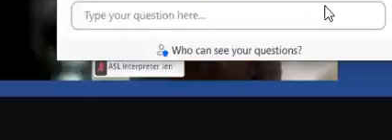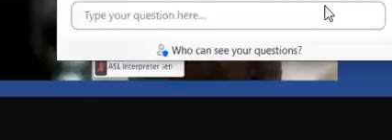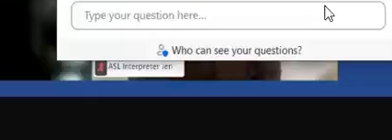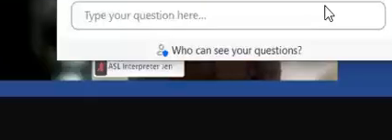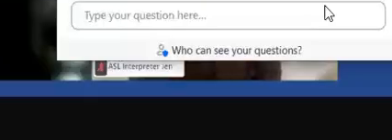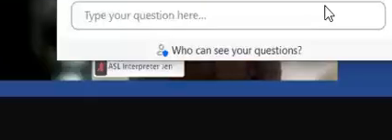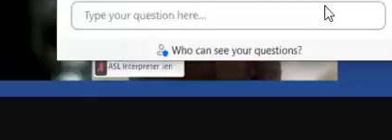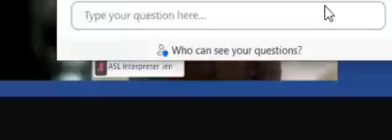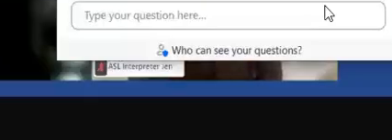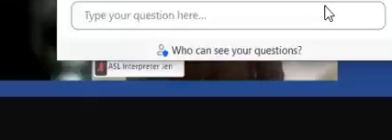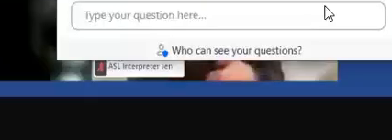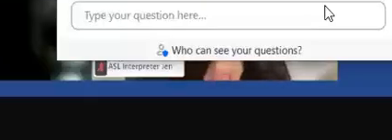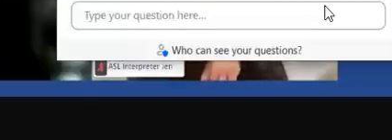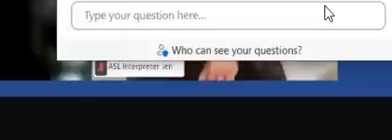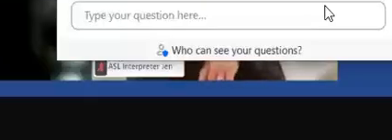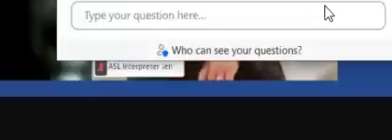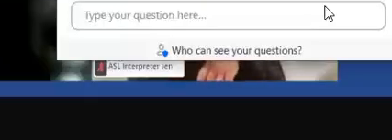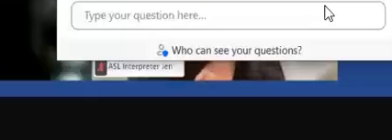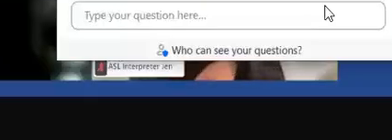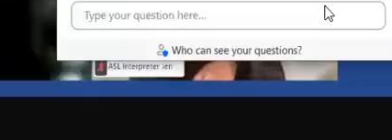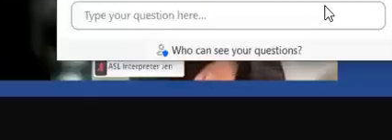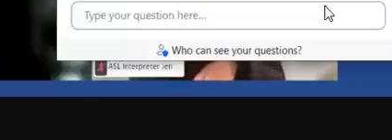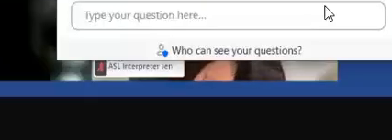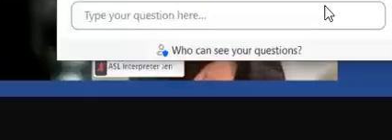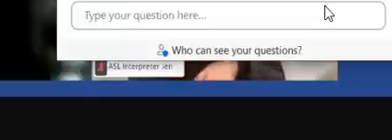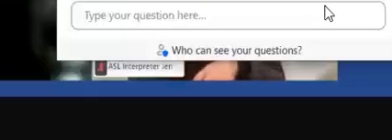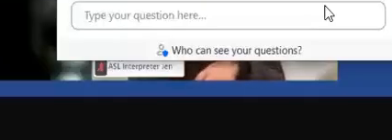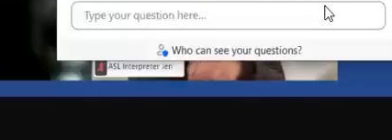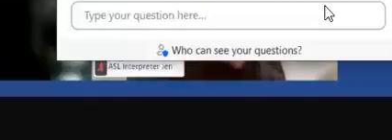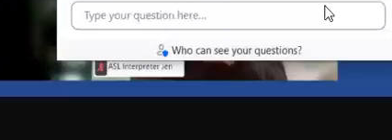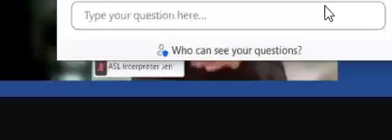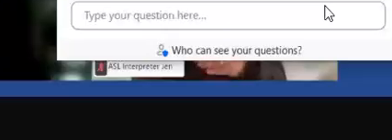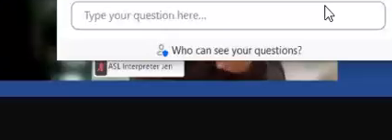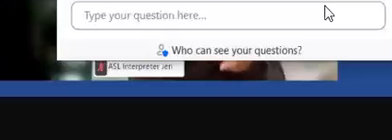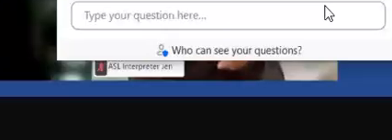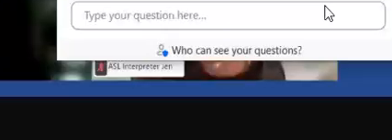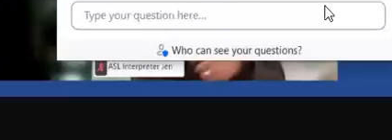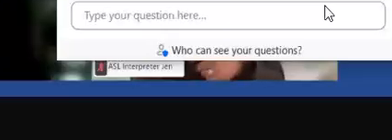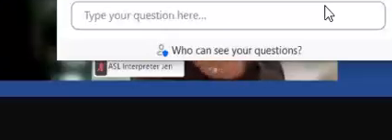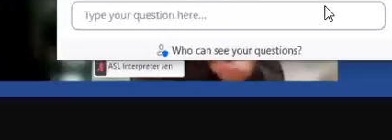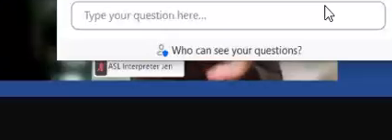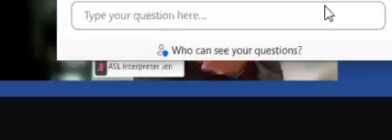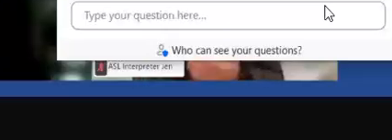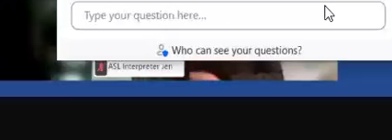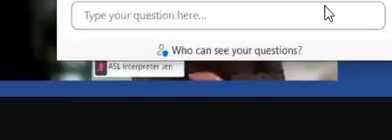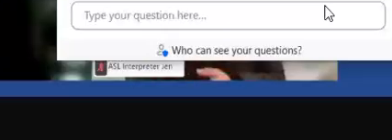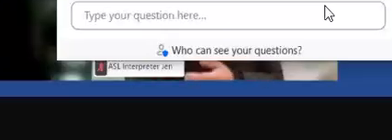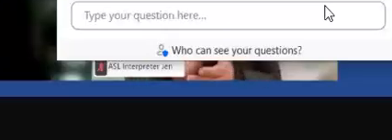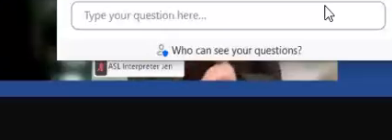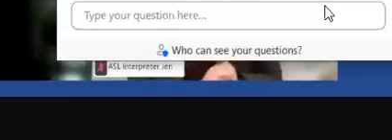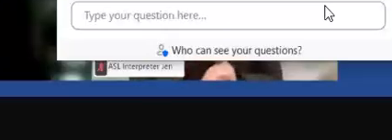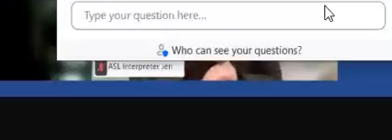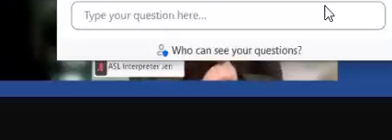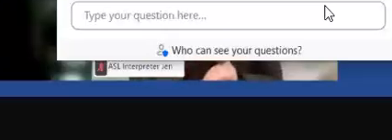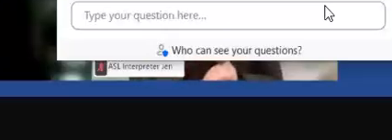Casey. At this point, the bylaws state that things over $10,000 have to be approved by the council. So